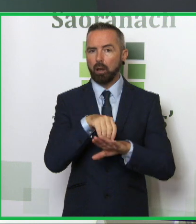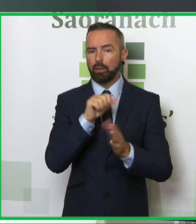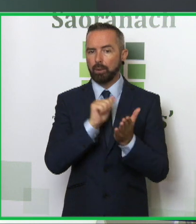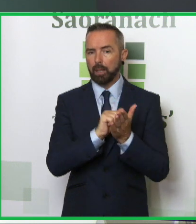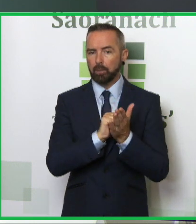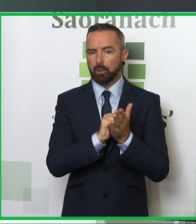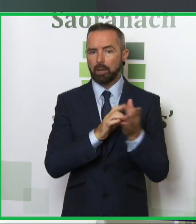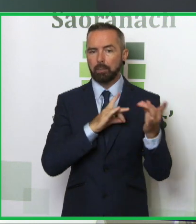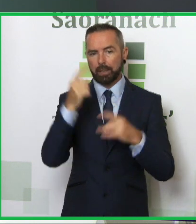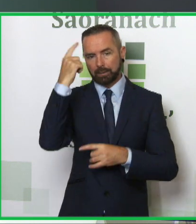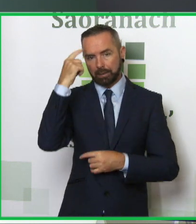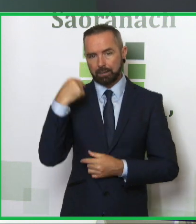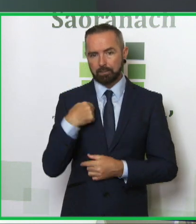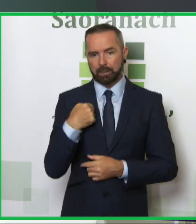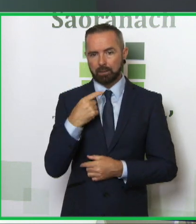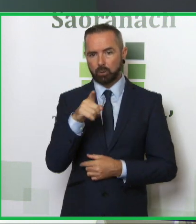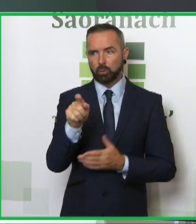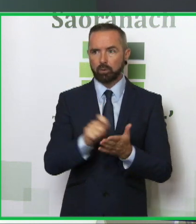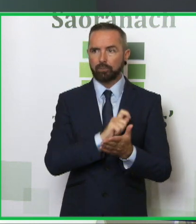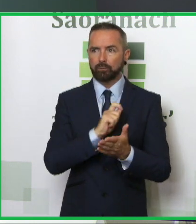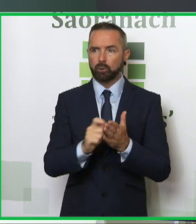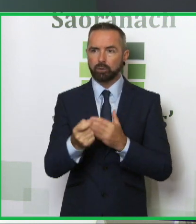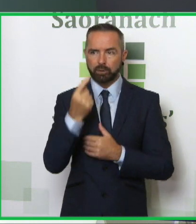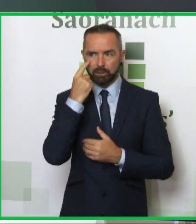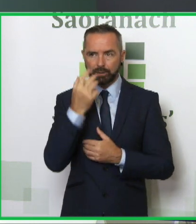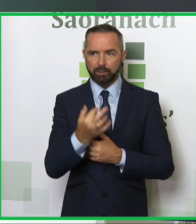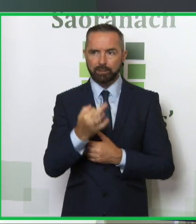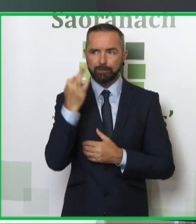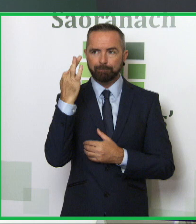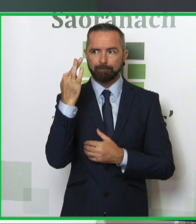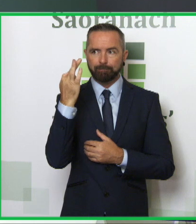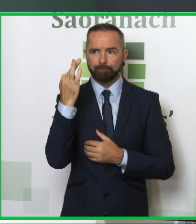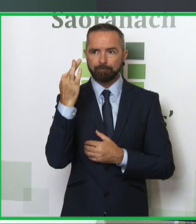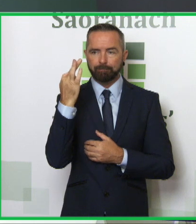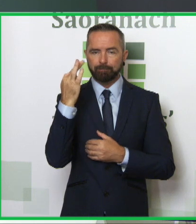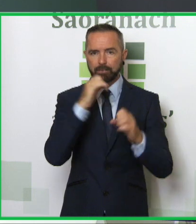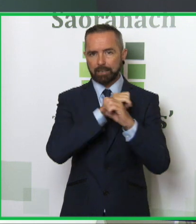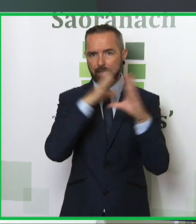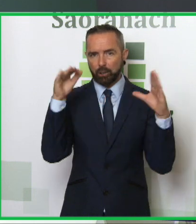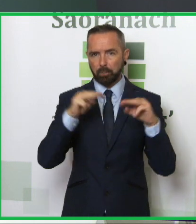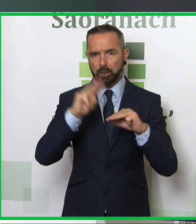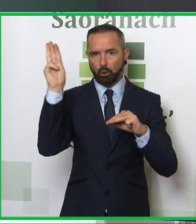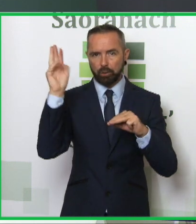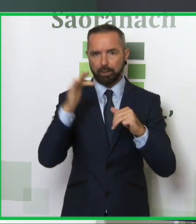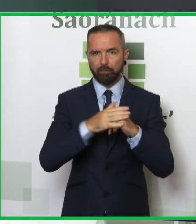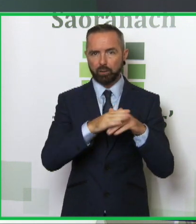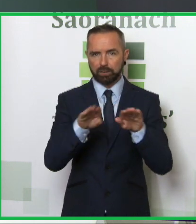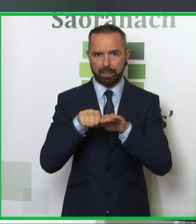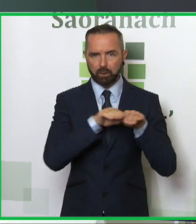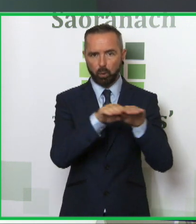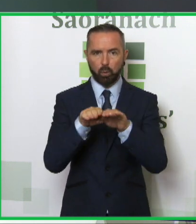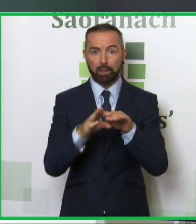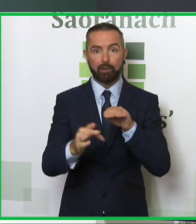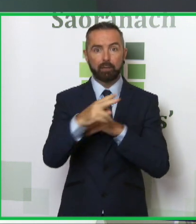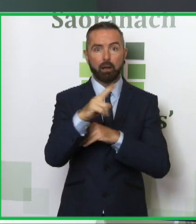it makes sense to me that you vote to see if there is a clear majority for the status quo, and if not, you go to the